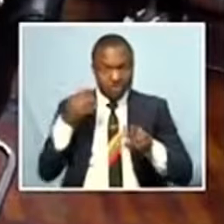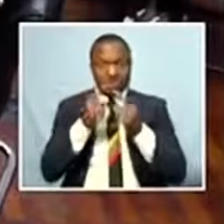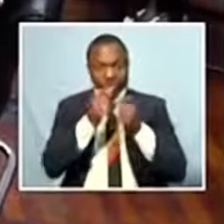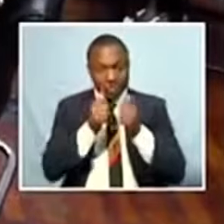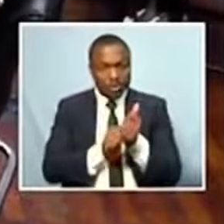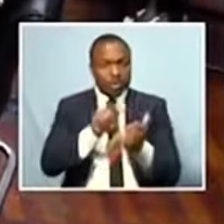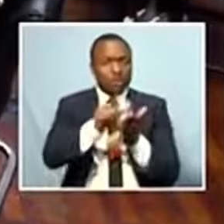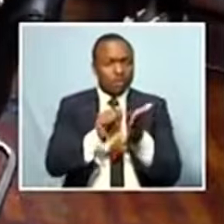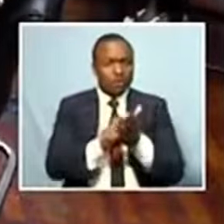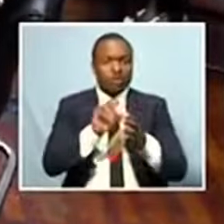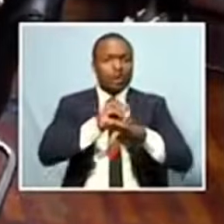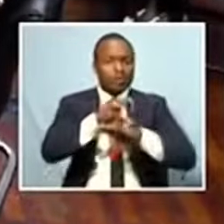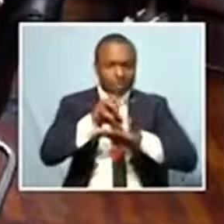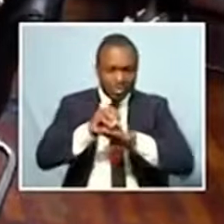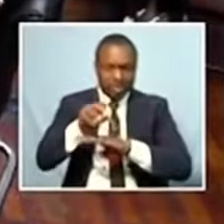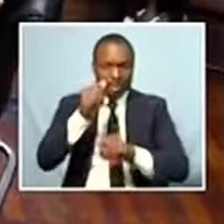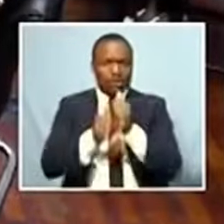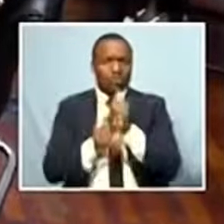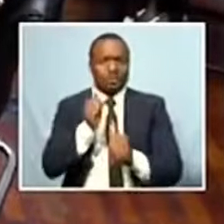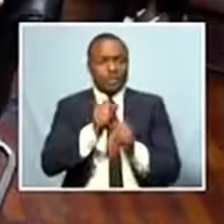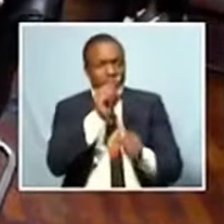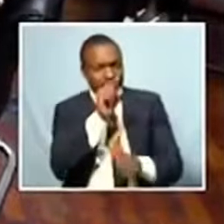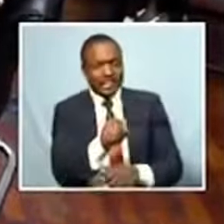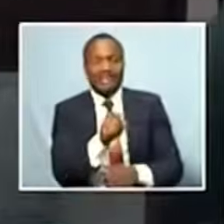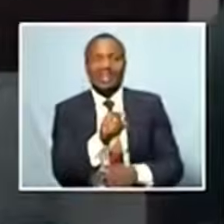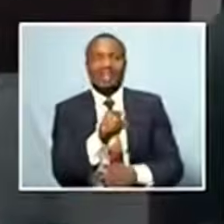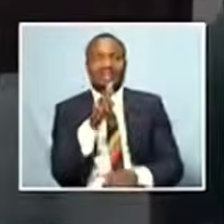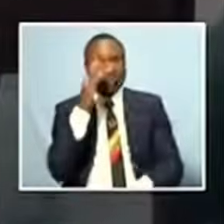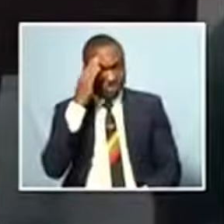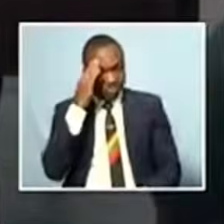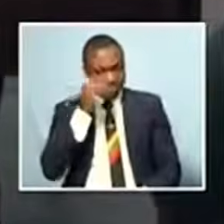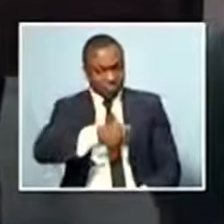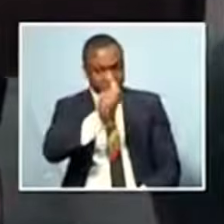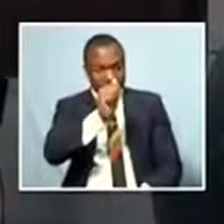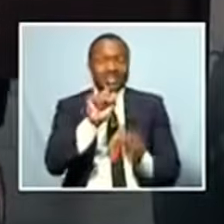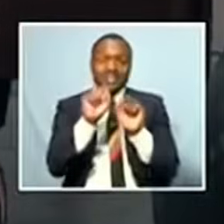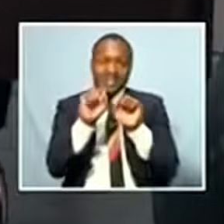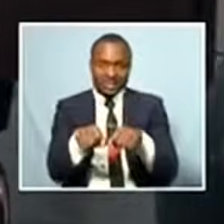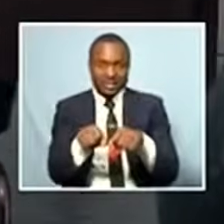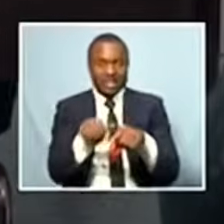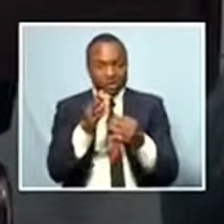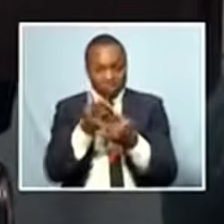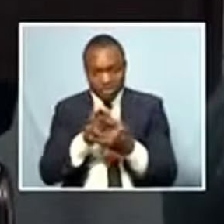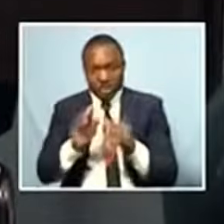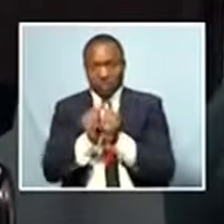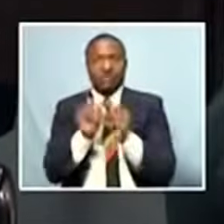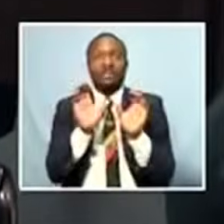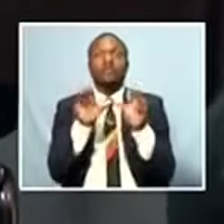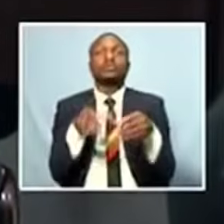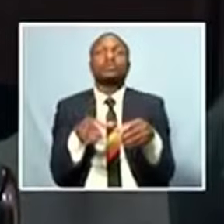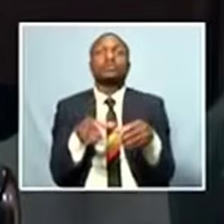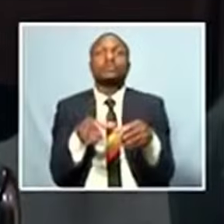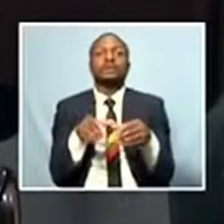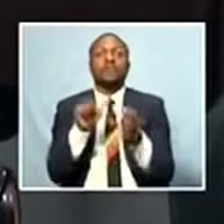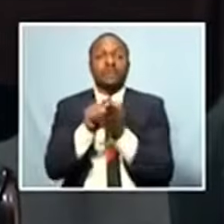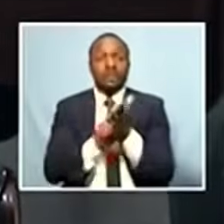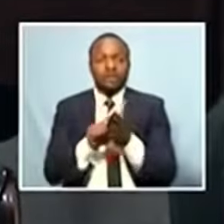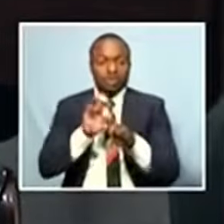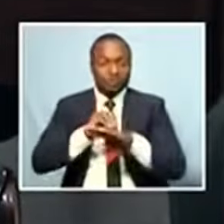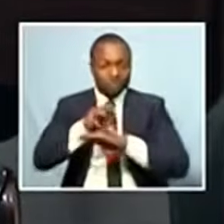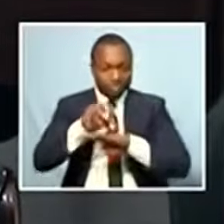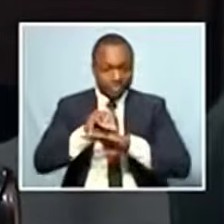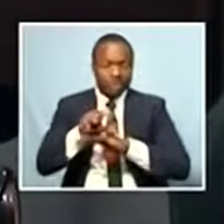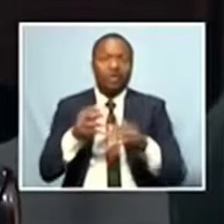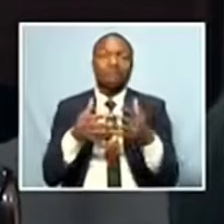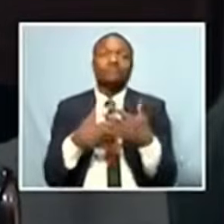opinion, which only he is privy to. Is he able to share with this committee the legal opinion so